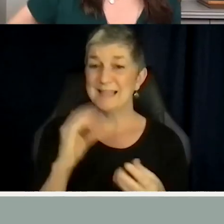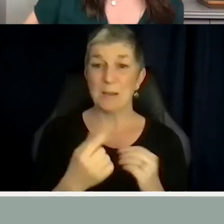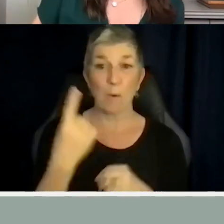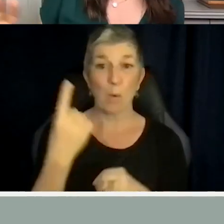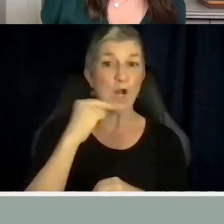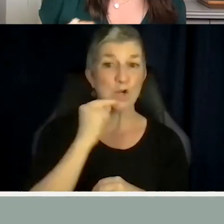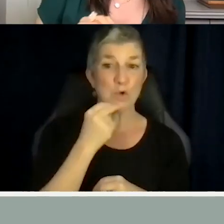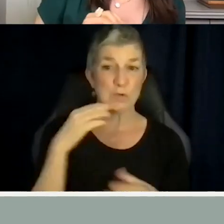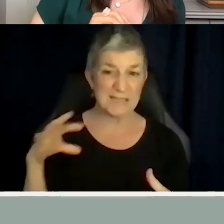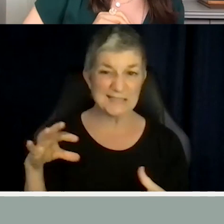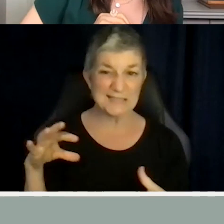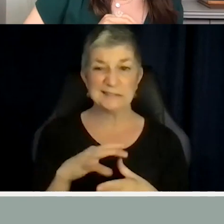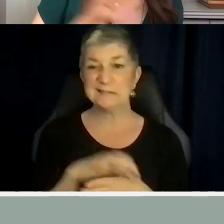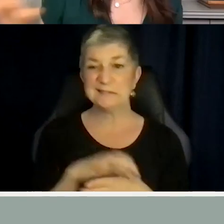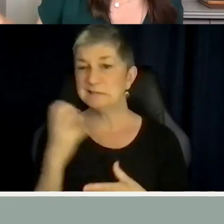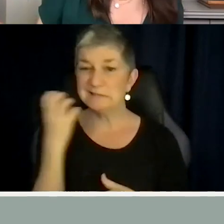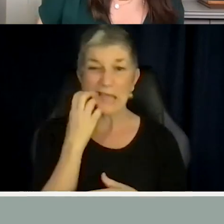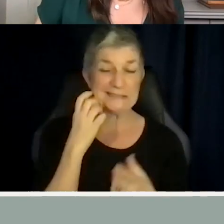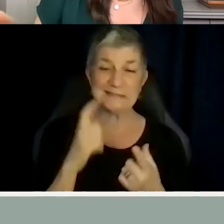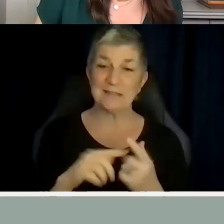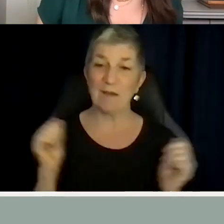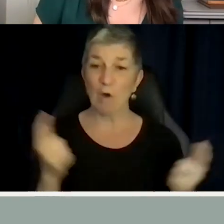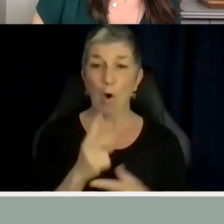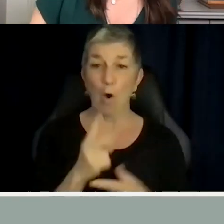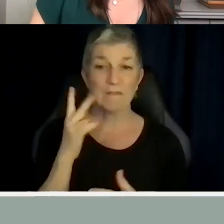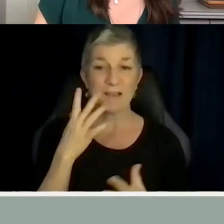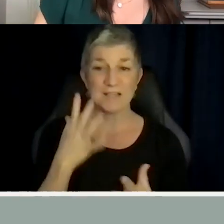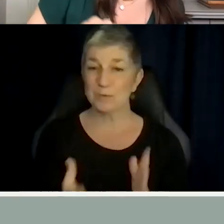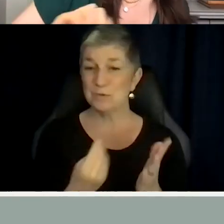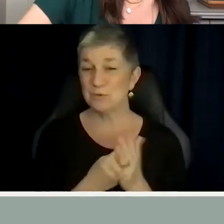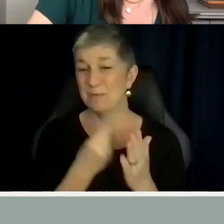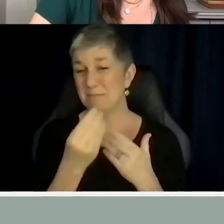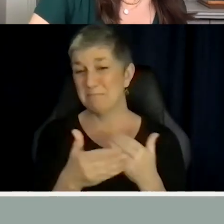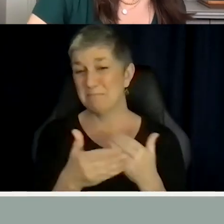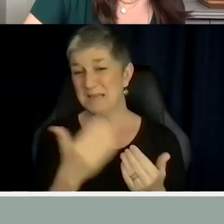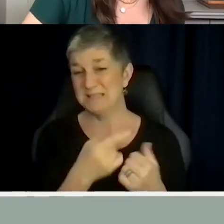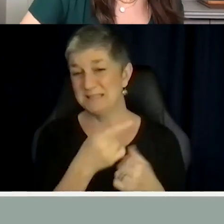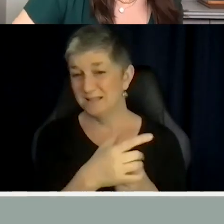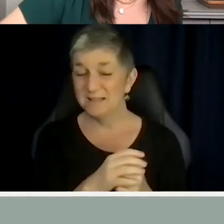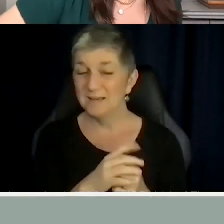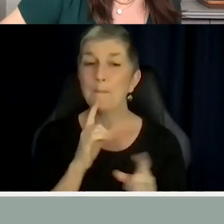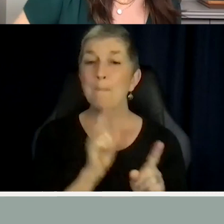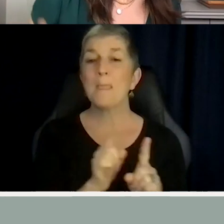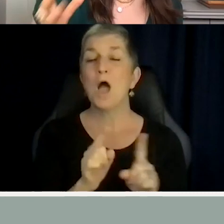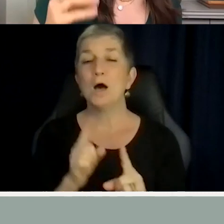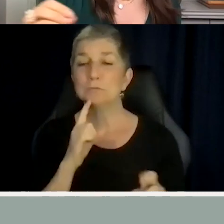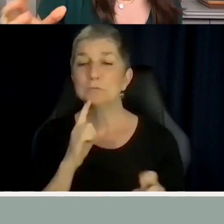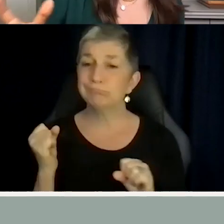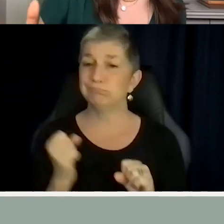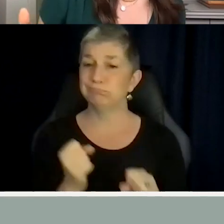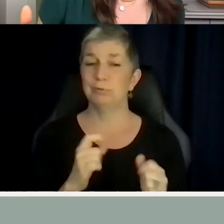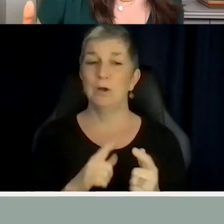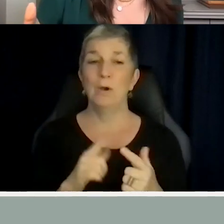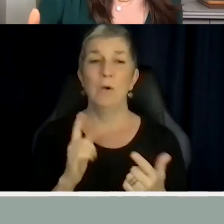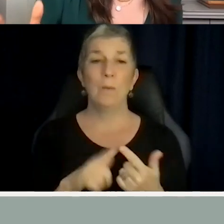all vegetables, which is great. You can find it at the produce section. And it's also rich in indole 3